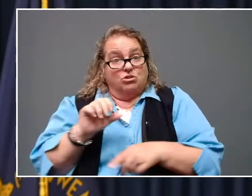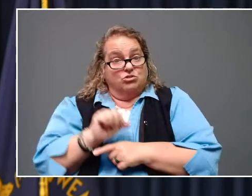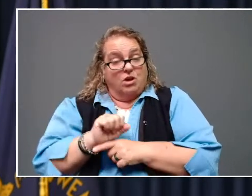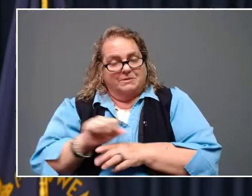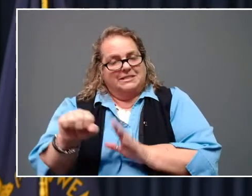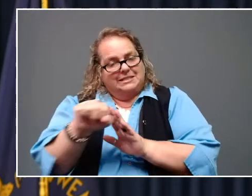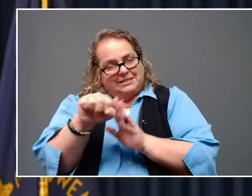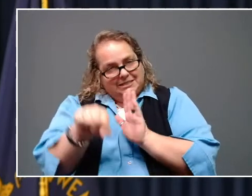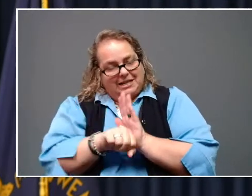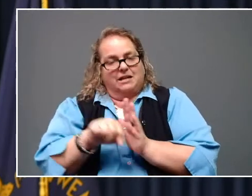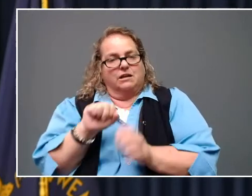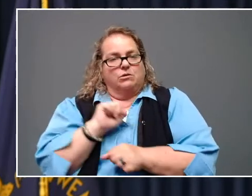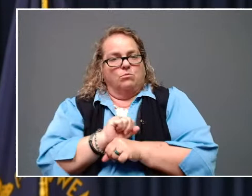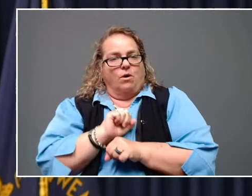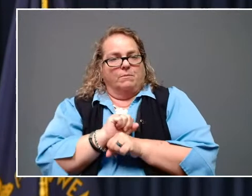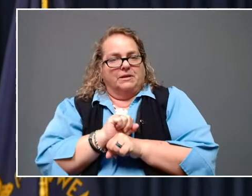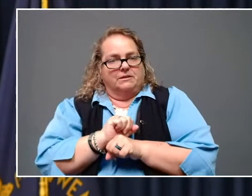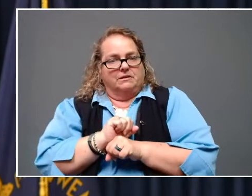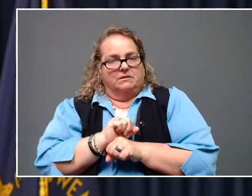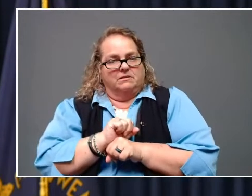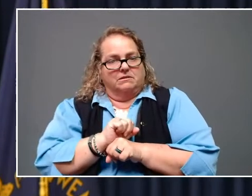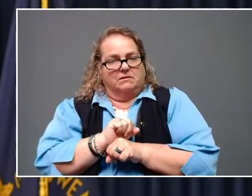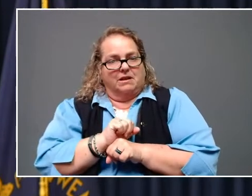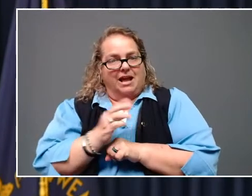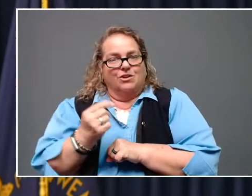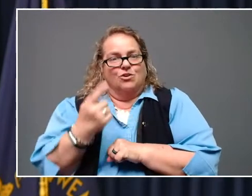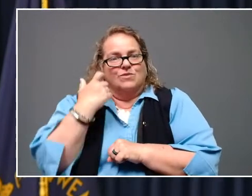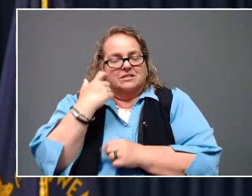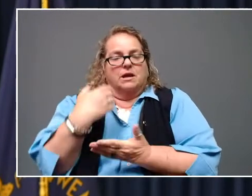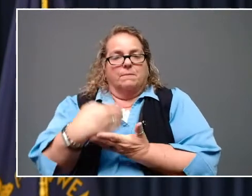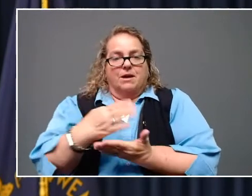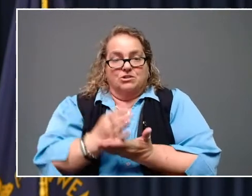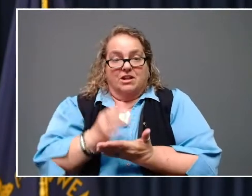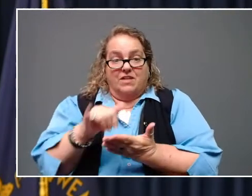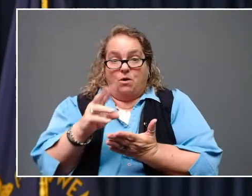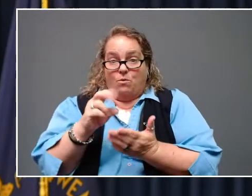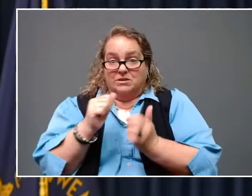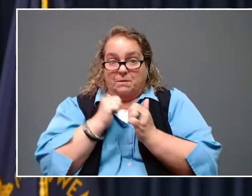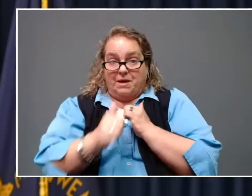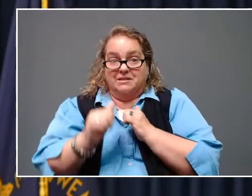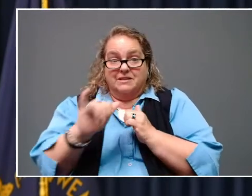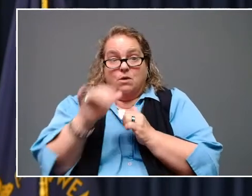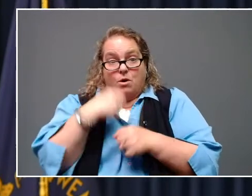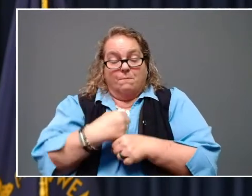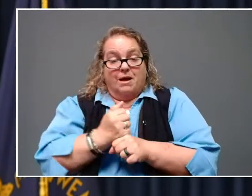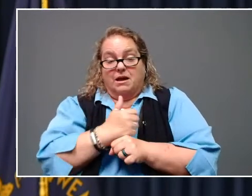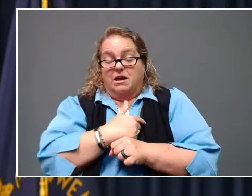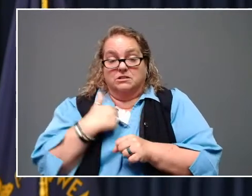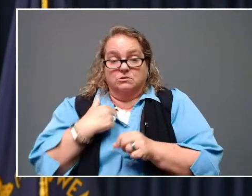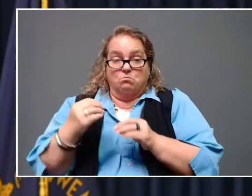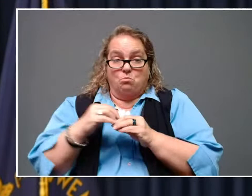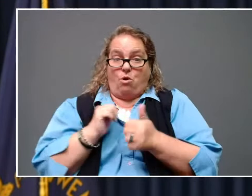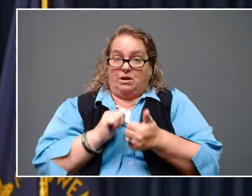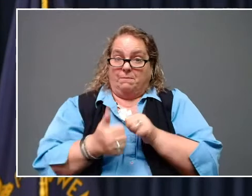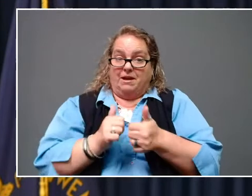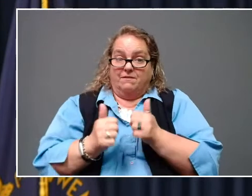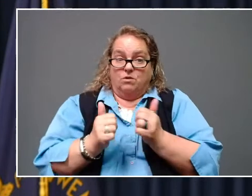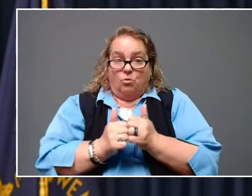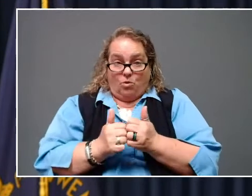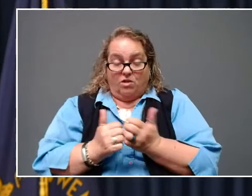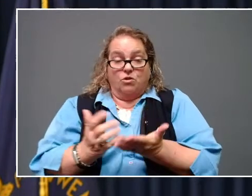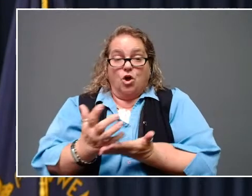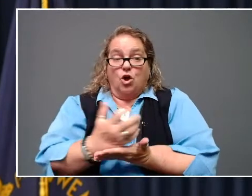And certainly the recent budget that was passed that will make us more competitive in wages will